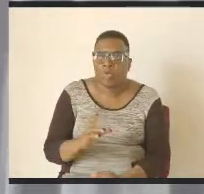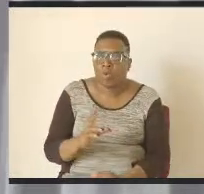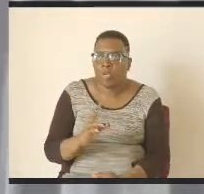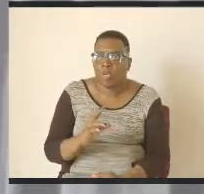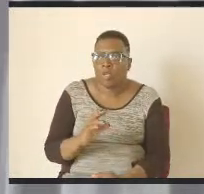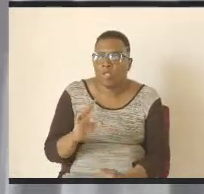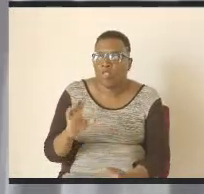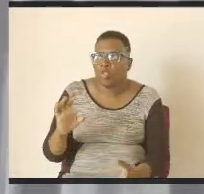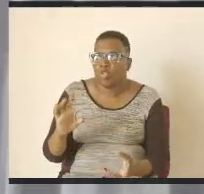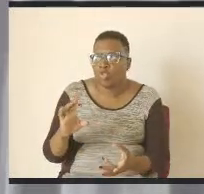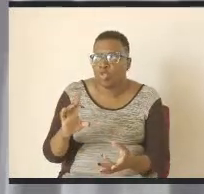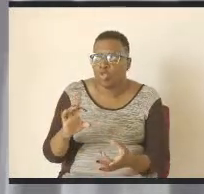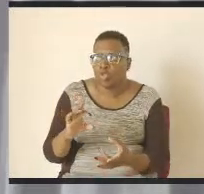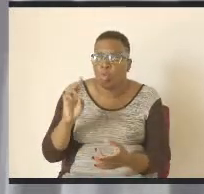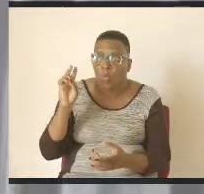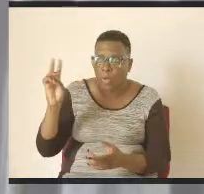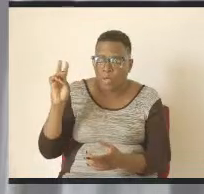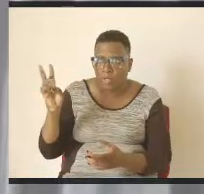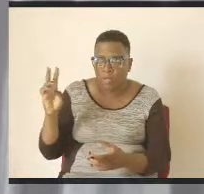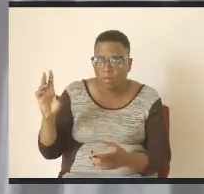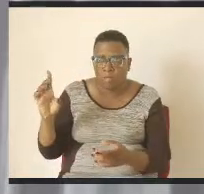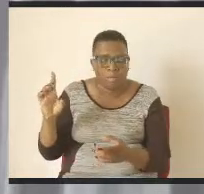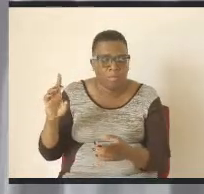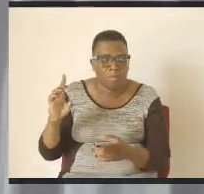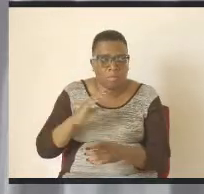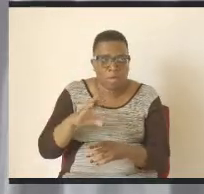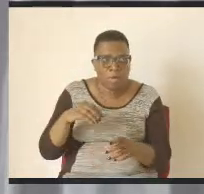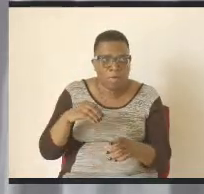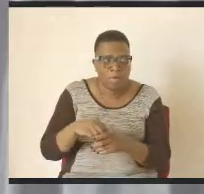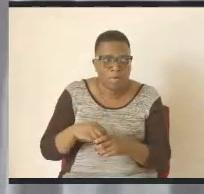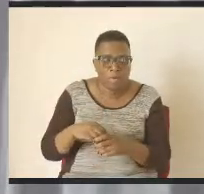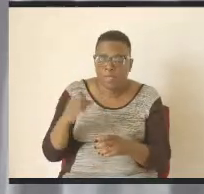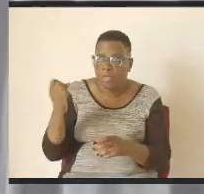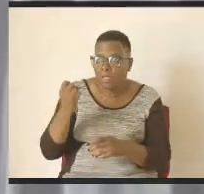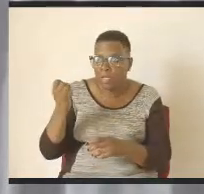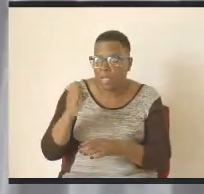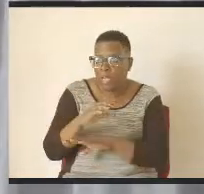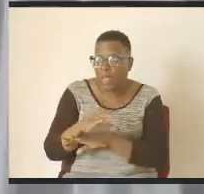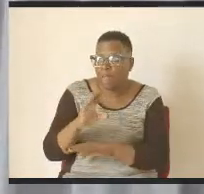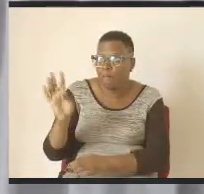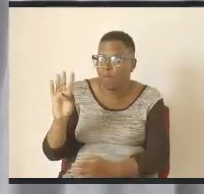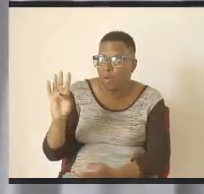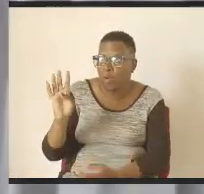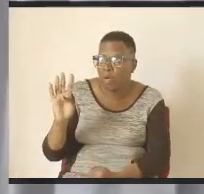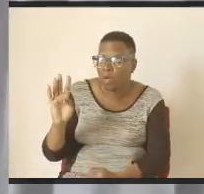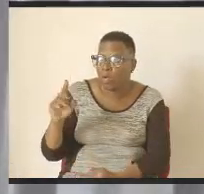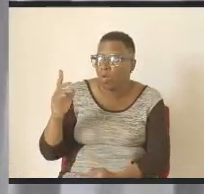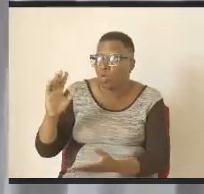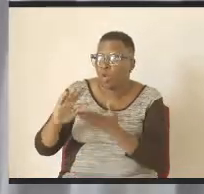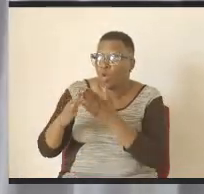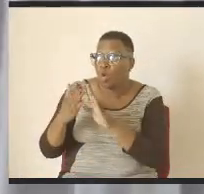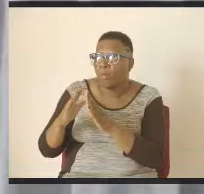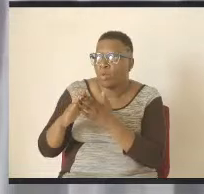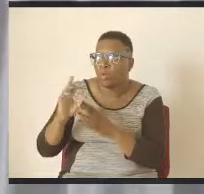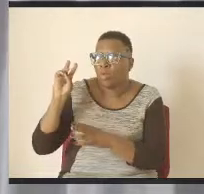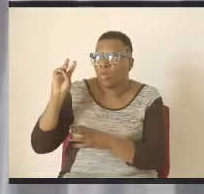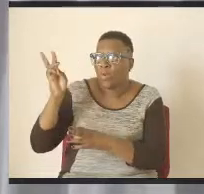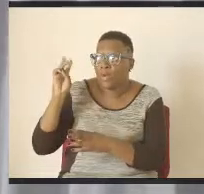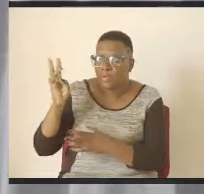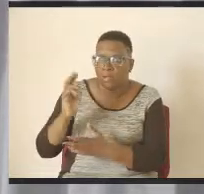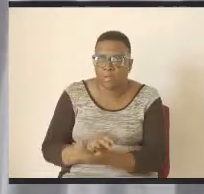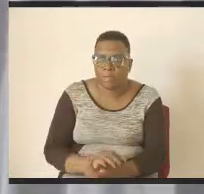Saturday evening at 4 o'clock where we go out into the communities to spread the good news.